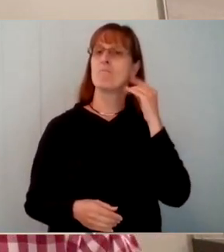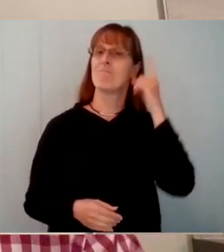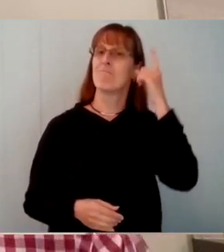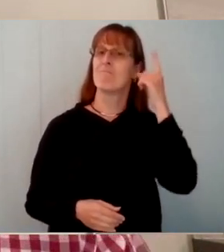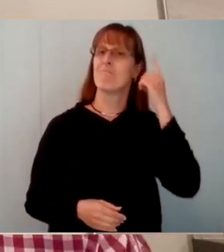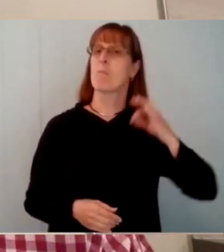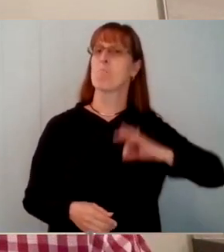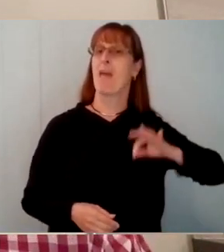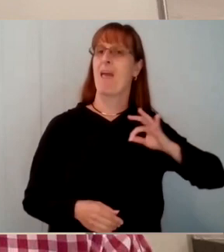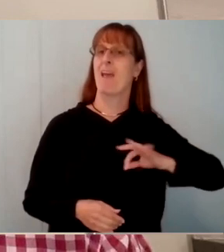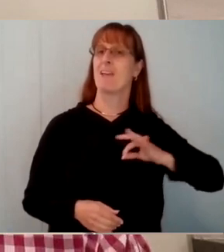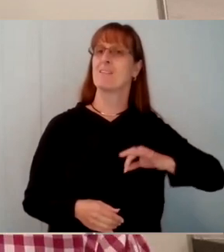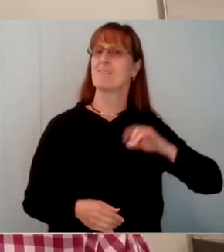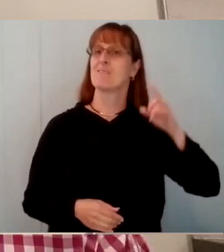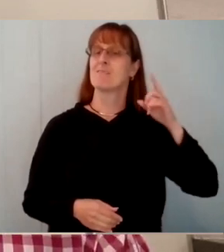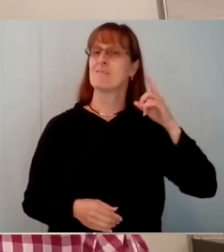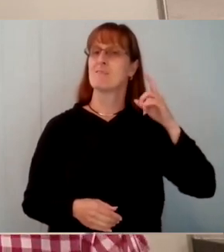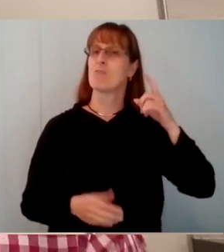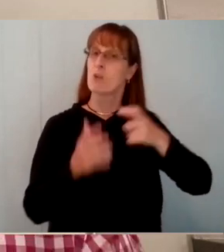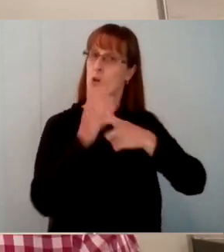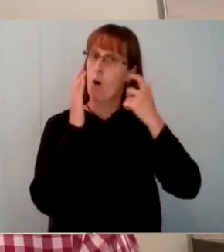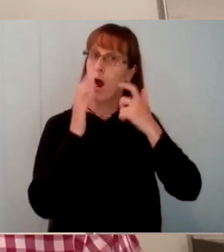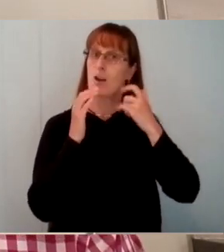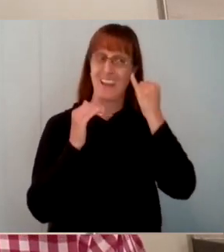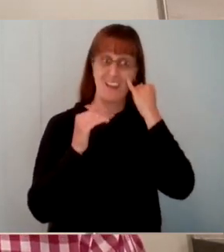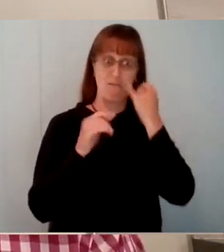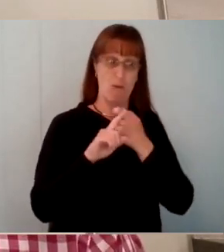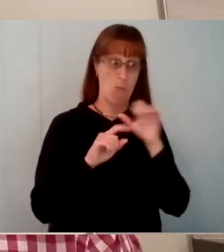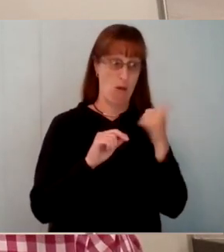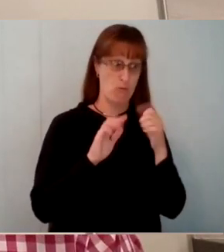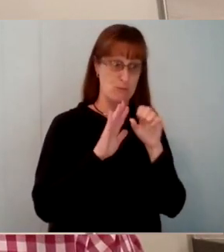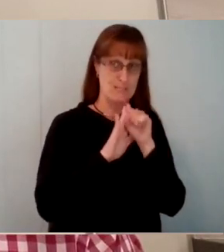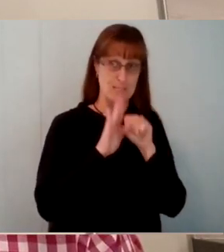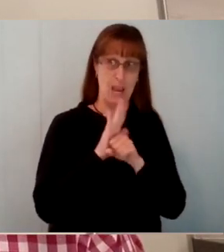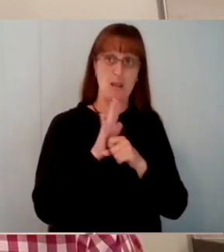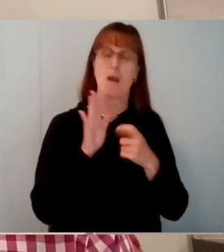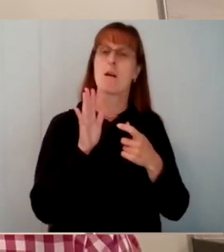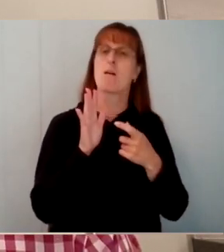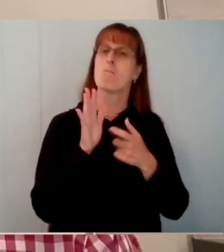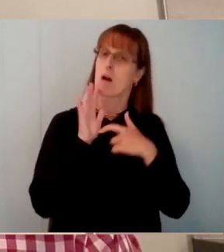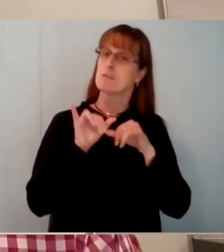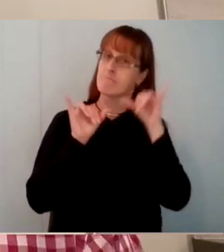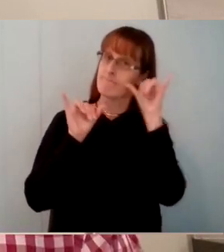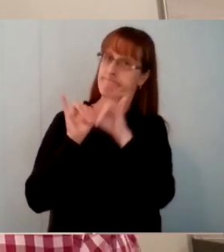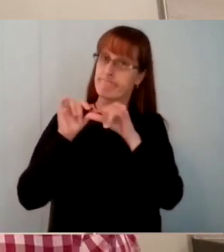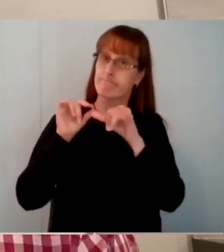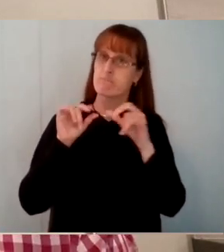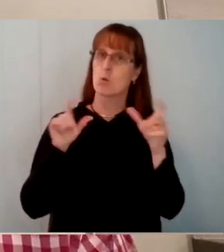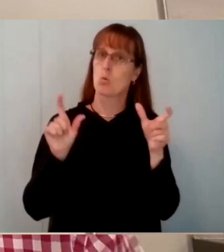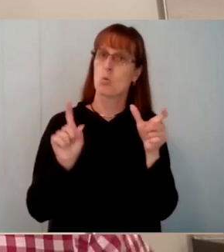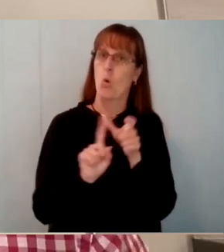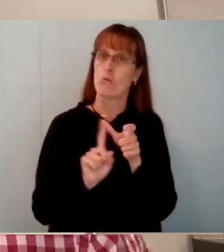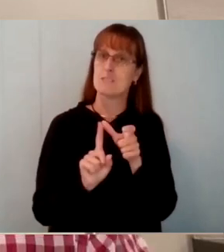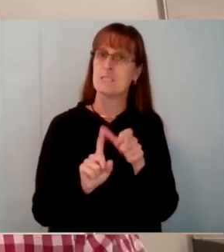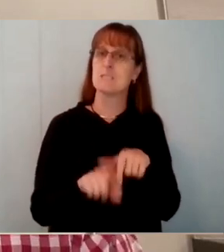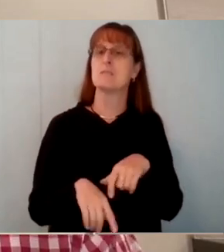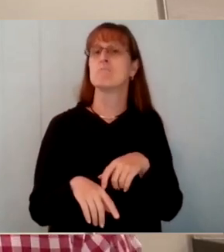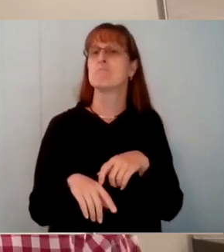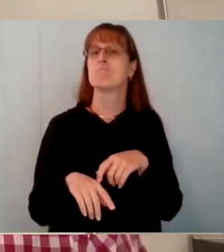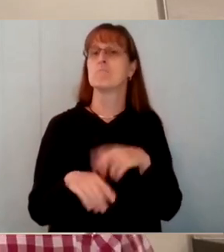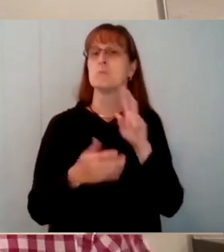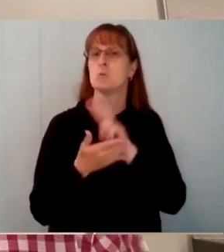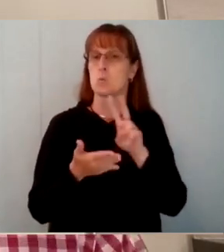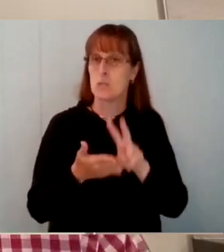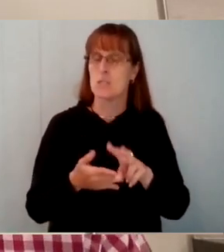state of Maine, requires those coming to stay in Maine, 1 to quarantine and 2 to arrive with testing information. And so we have a